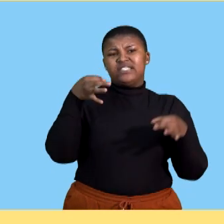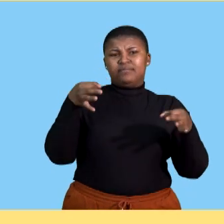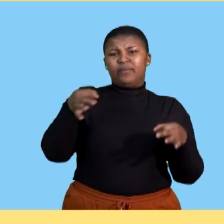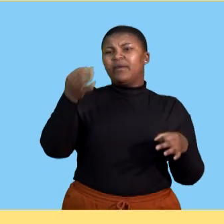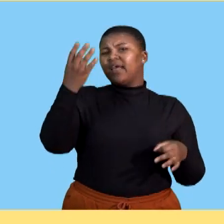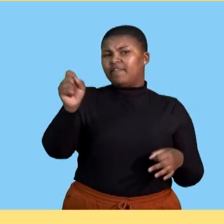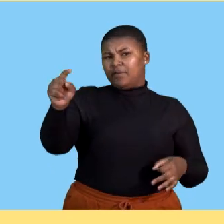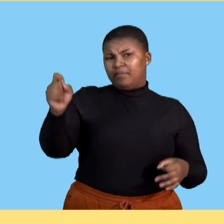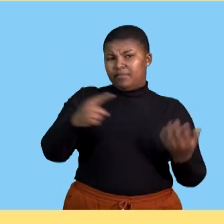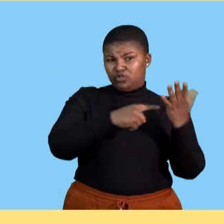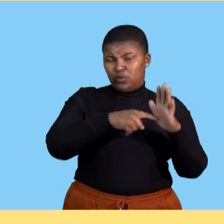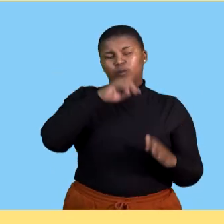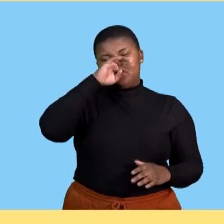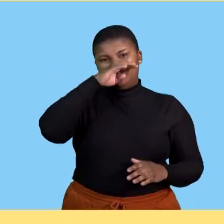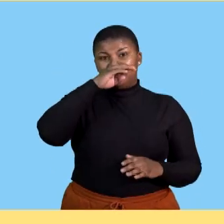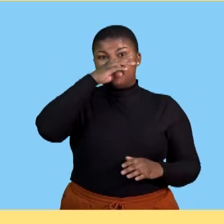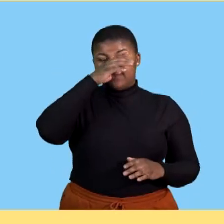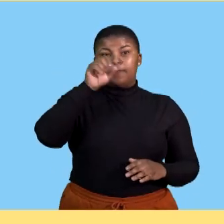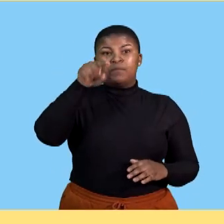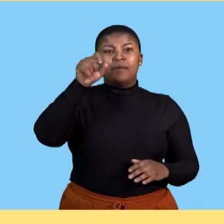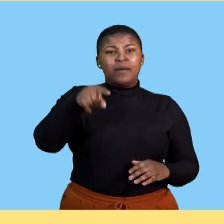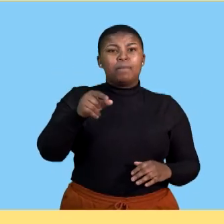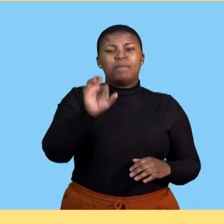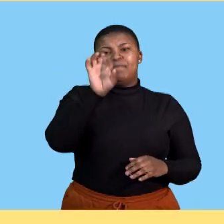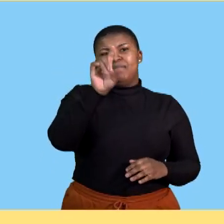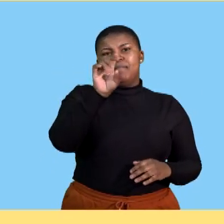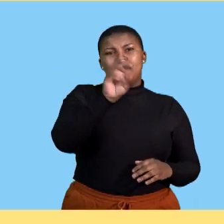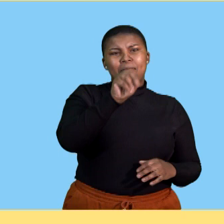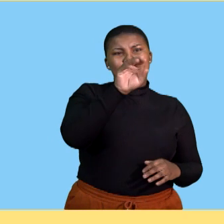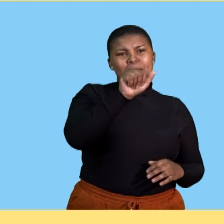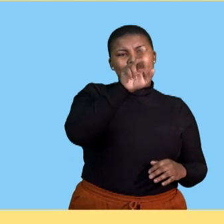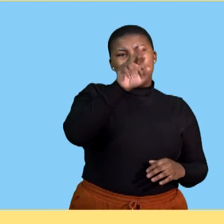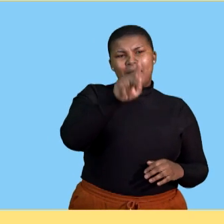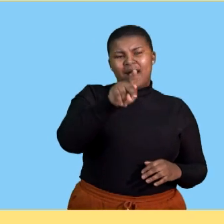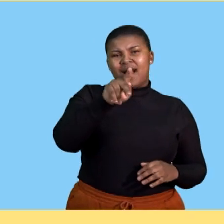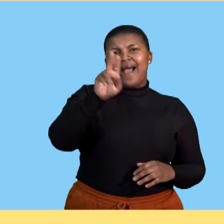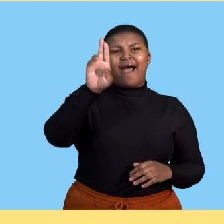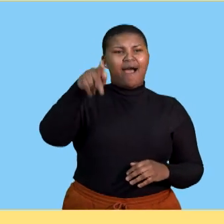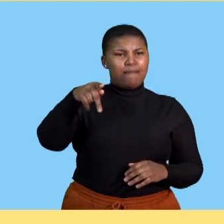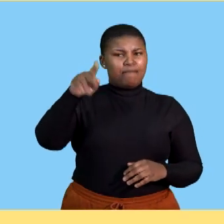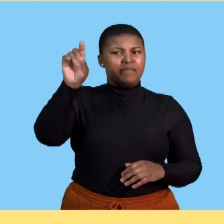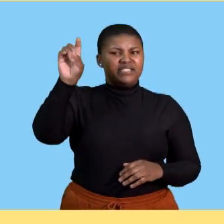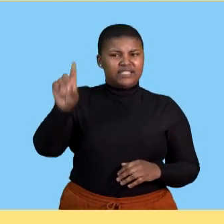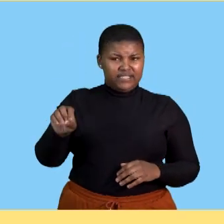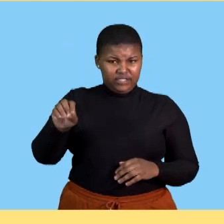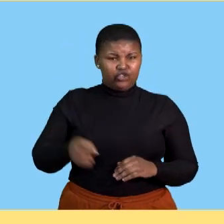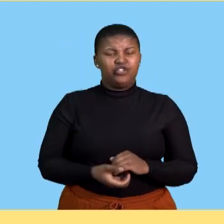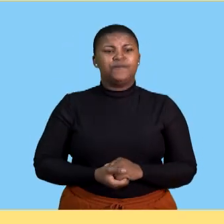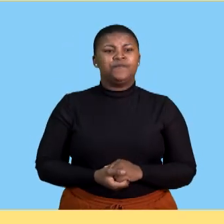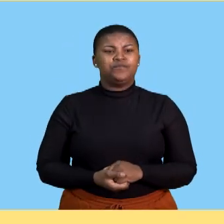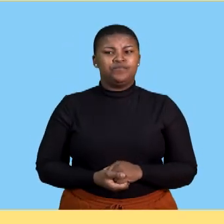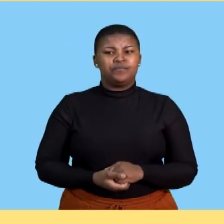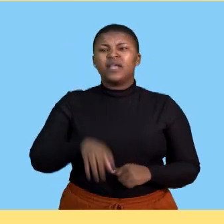say the business has made a markup. So this is your markup percentage, gross profit on cost of